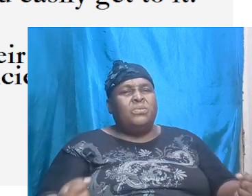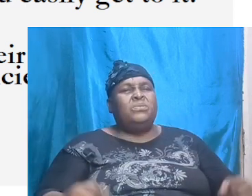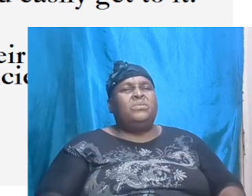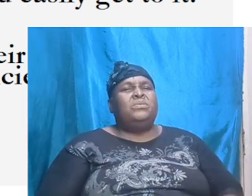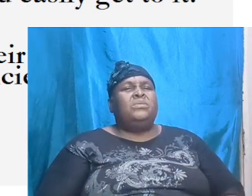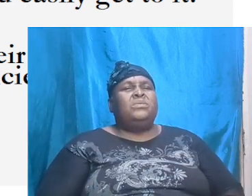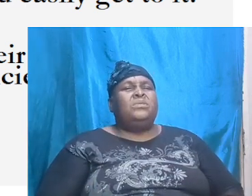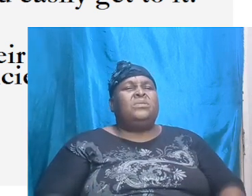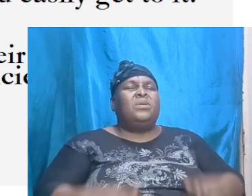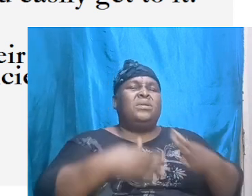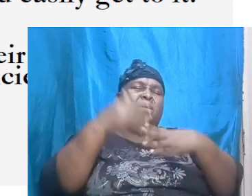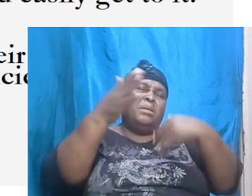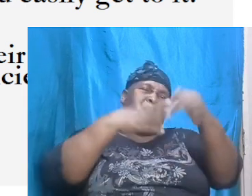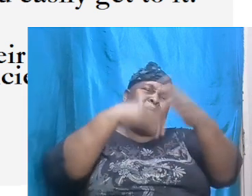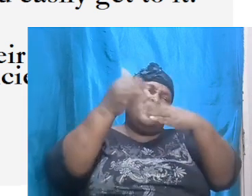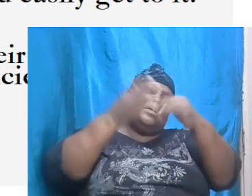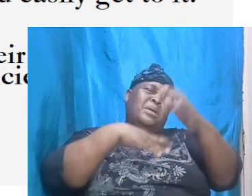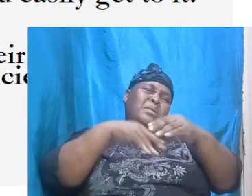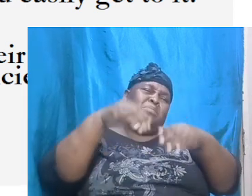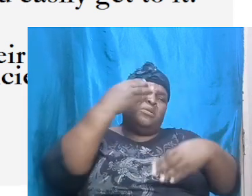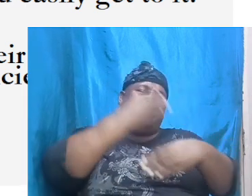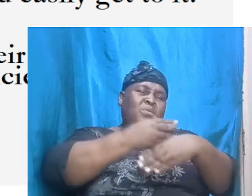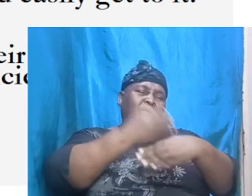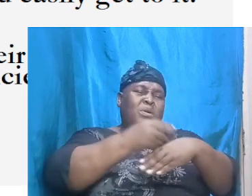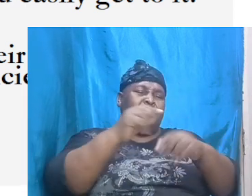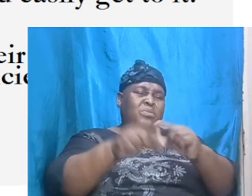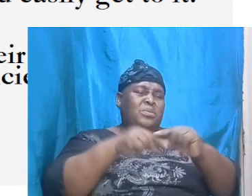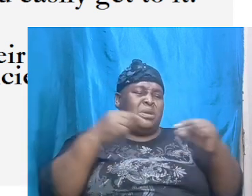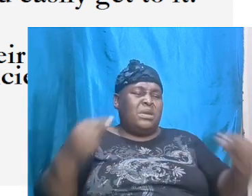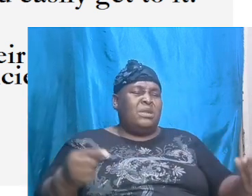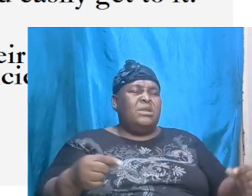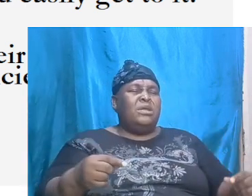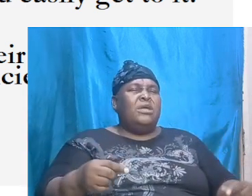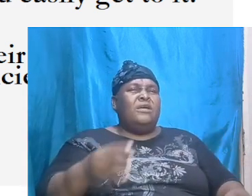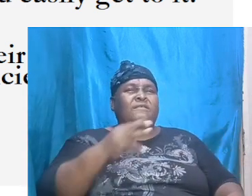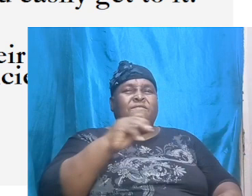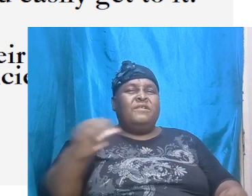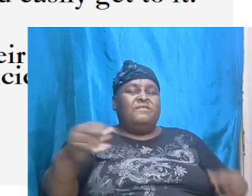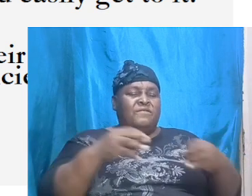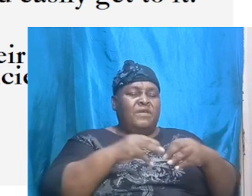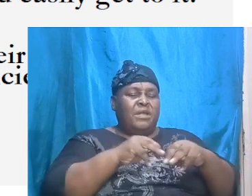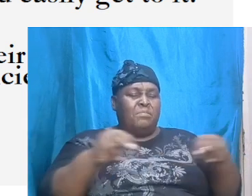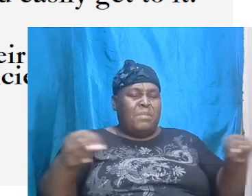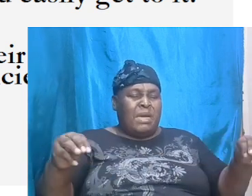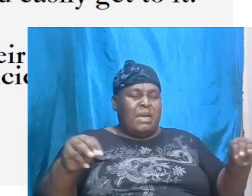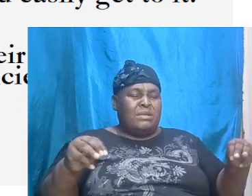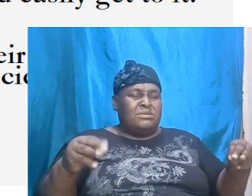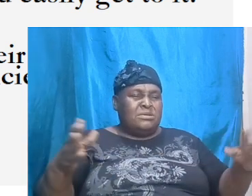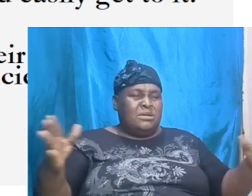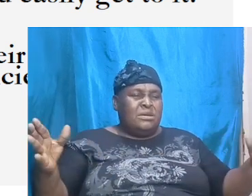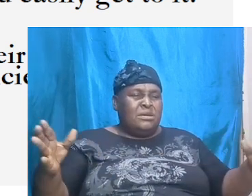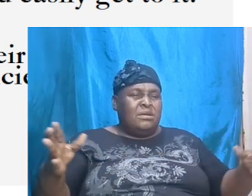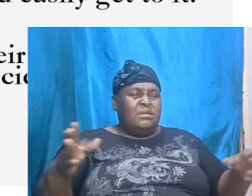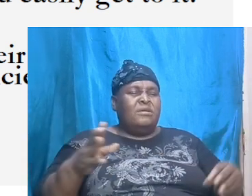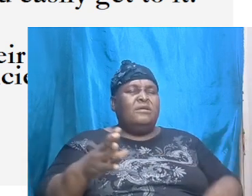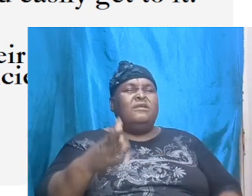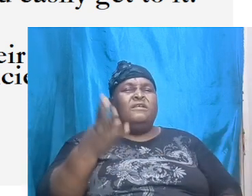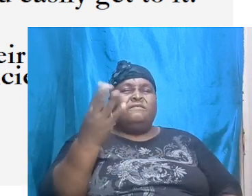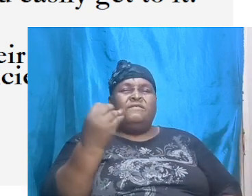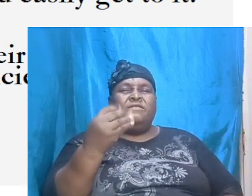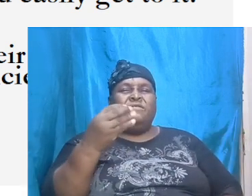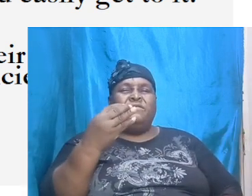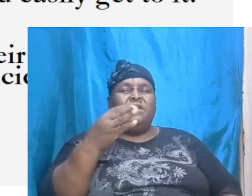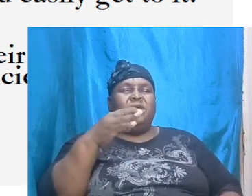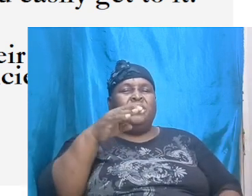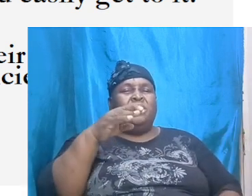that they were going to build this wall very great. The dimension of the wall was about 15 miles stretch, 1500 miles stretch. And